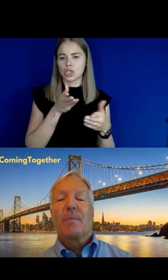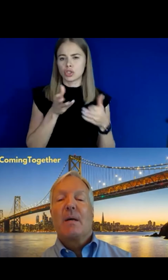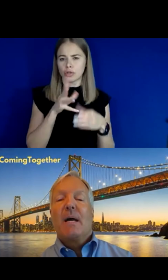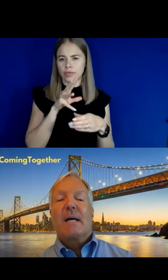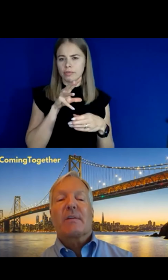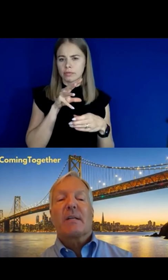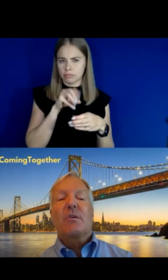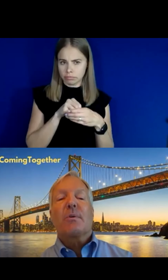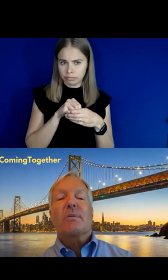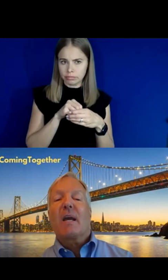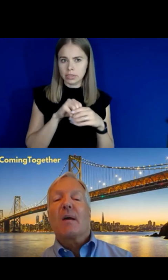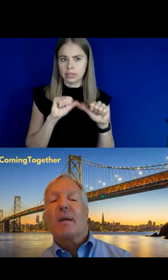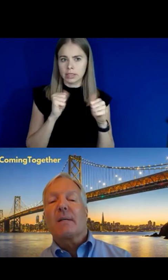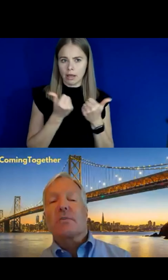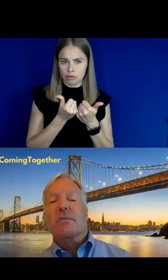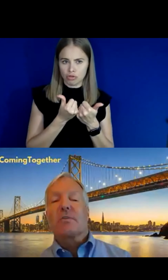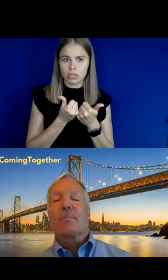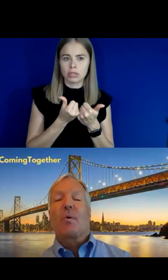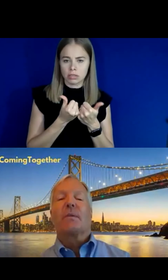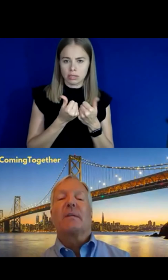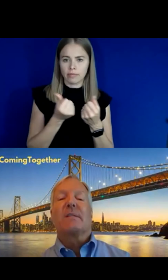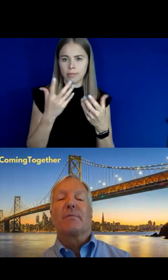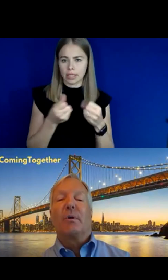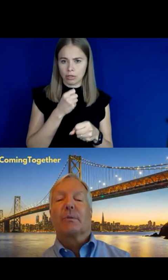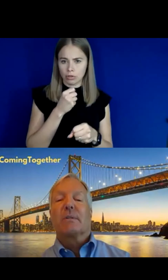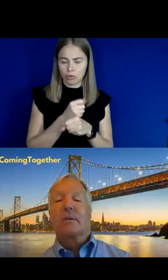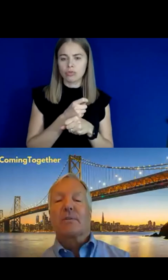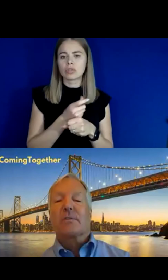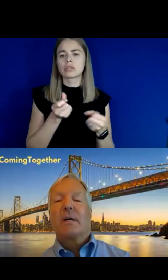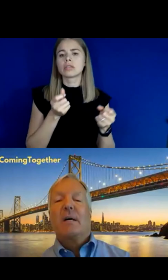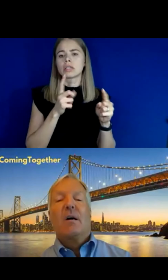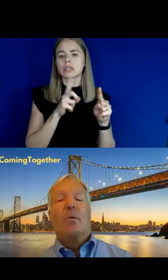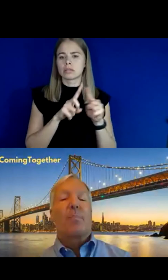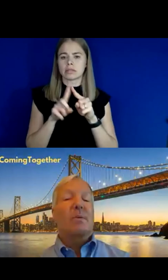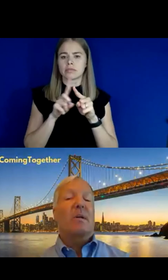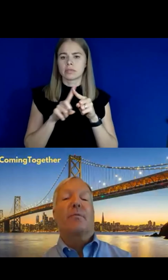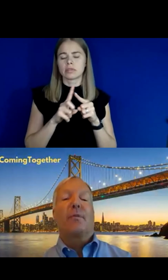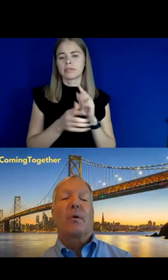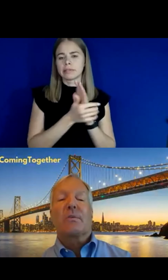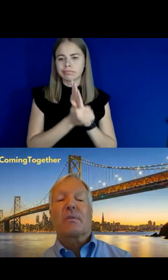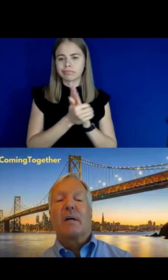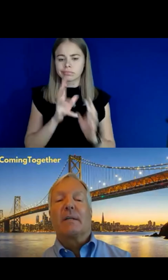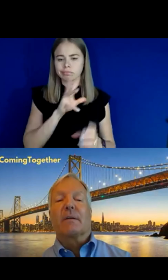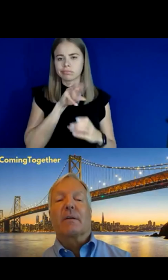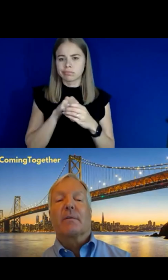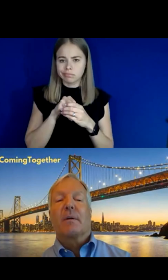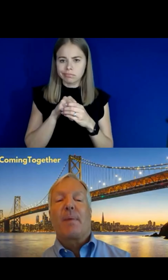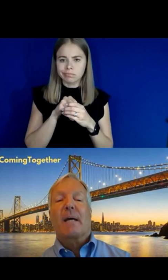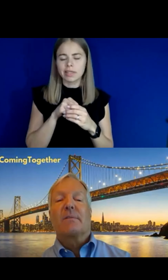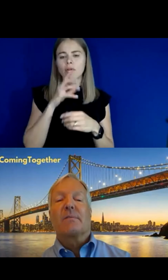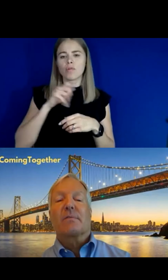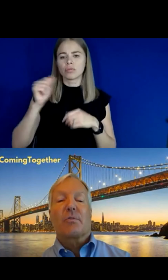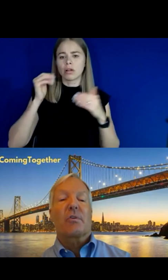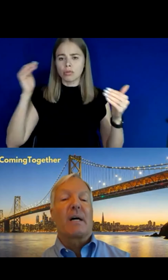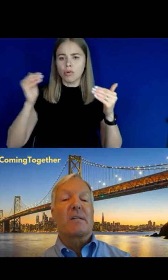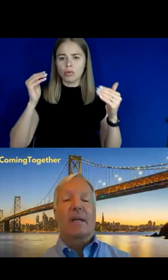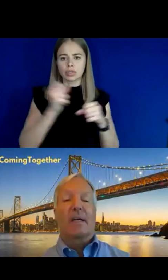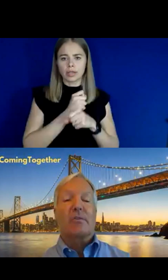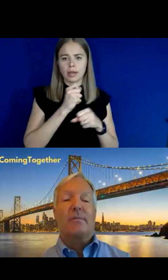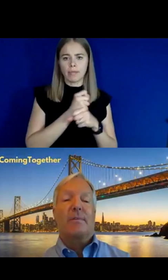2002, has led numerous campaigns to support the needs of older adults with a particular focus on combating